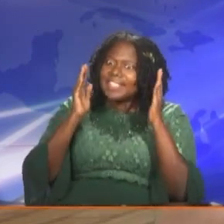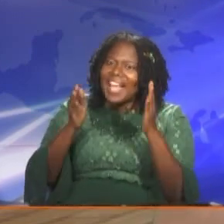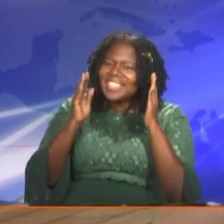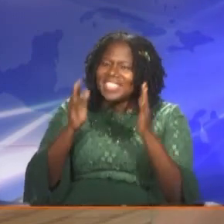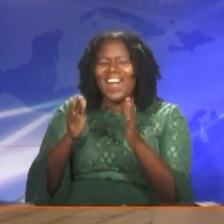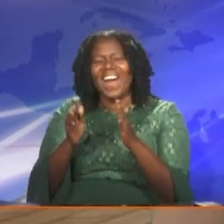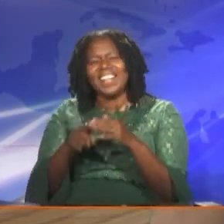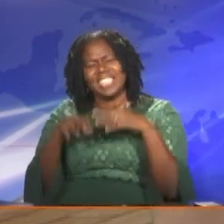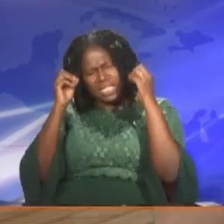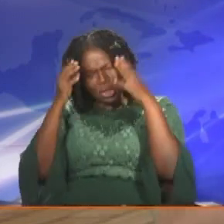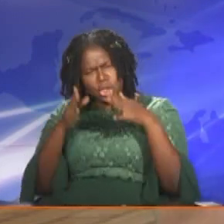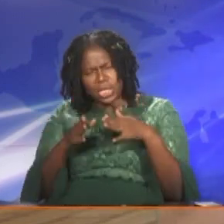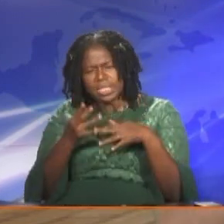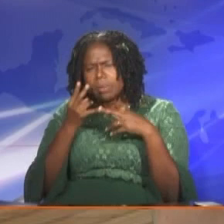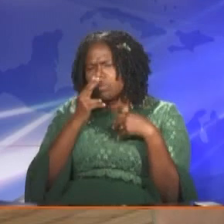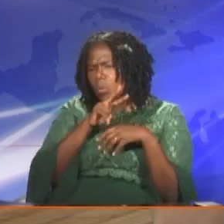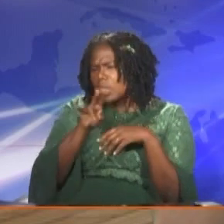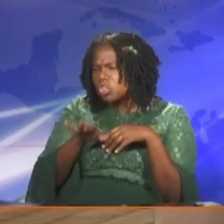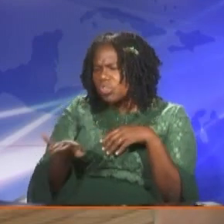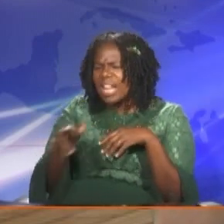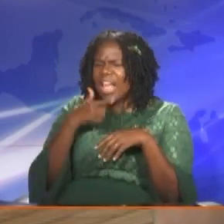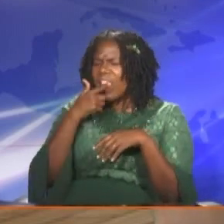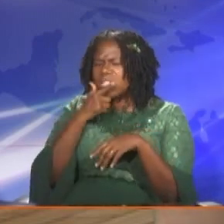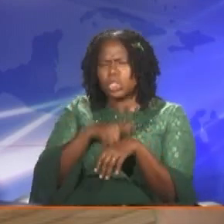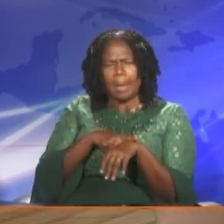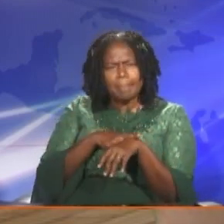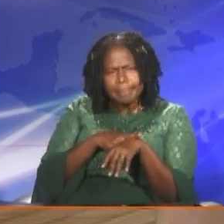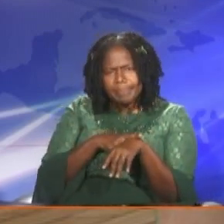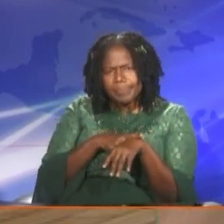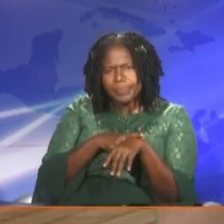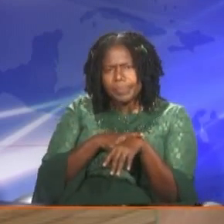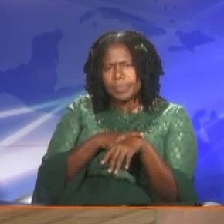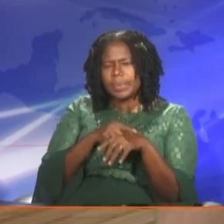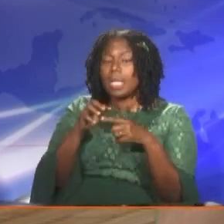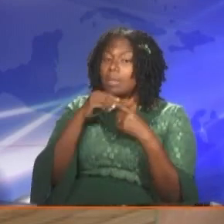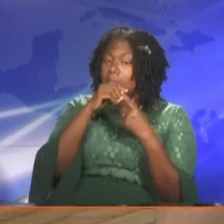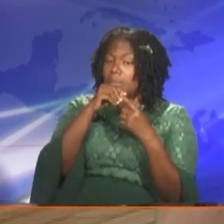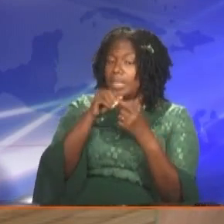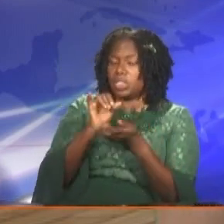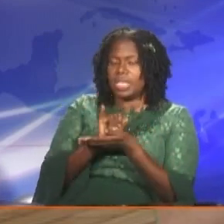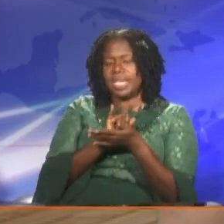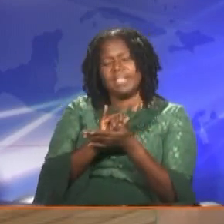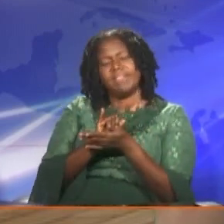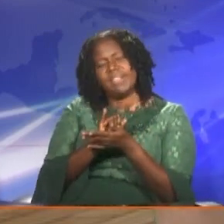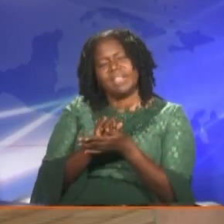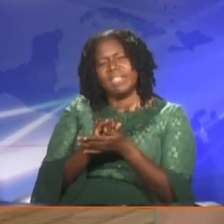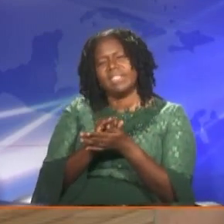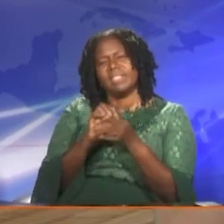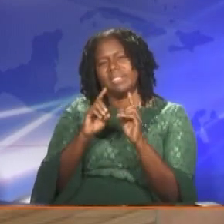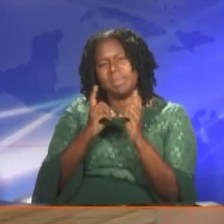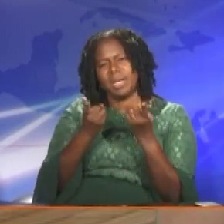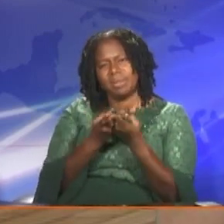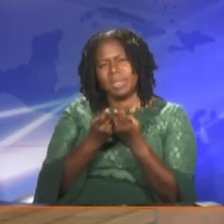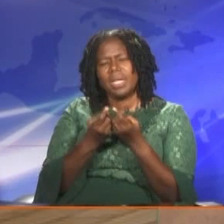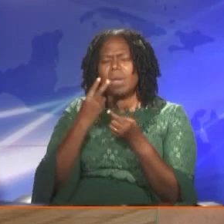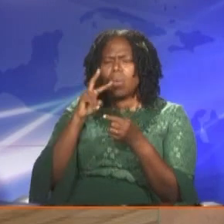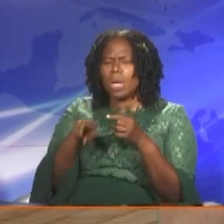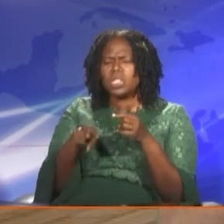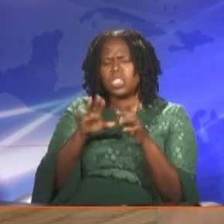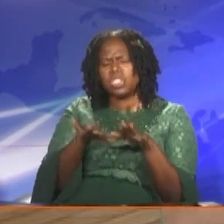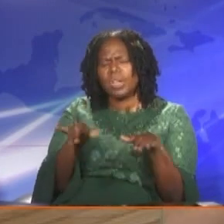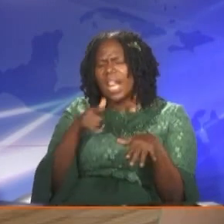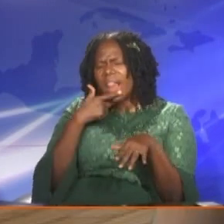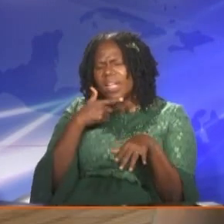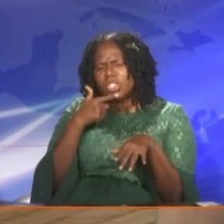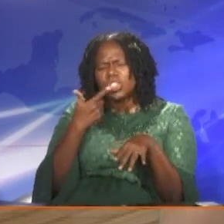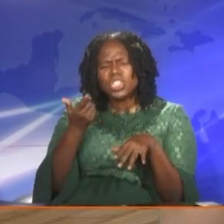things like that, we would actually walk around the classroom, especially in the infant department as they come in, and see what sort of lunches they had. Correct.